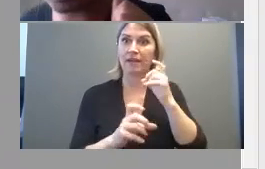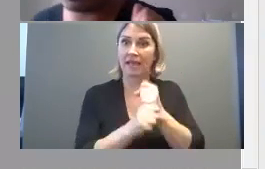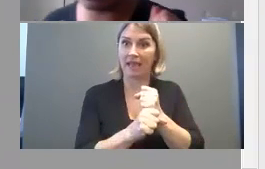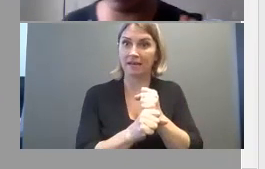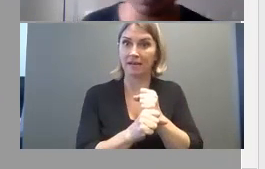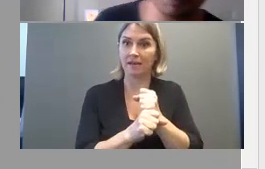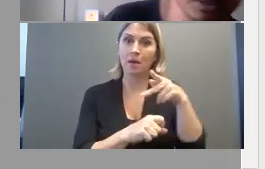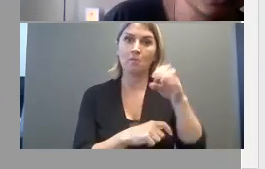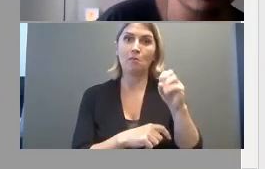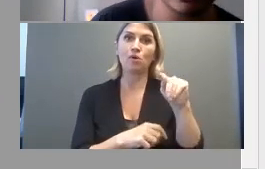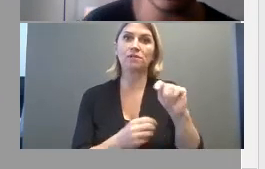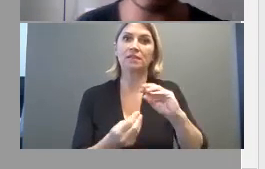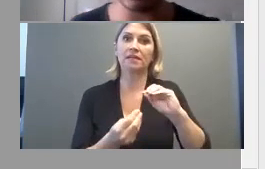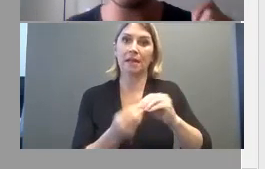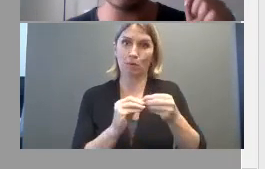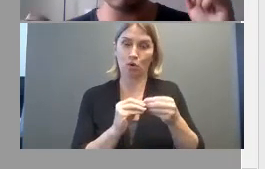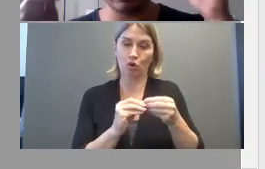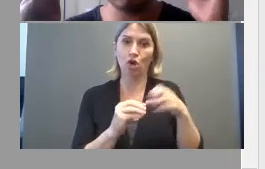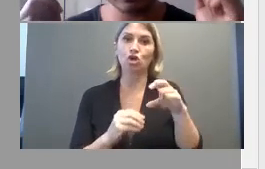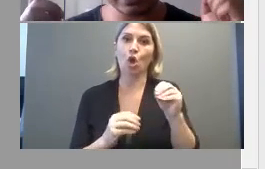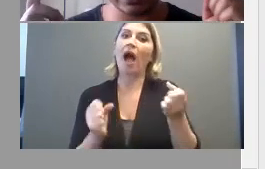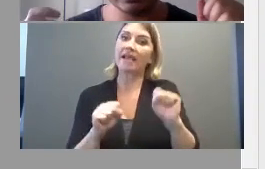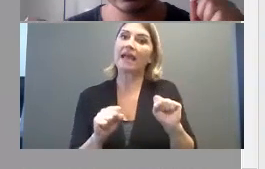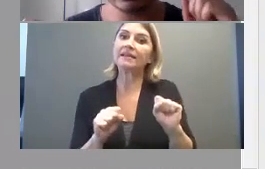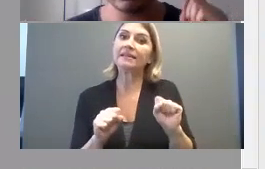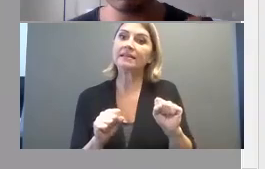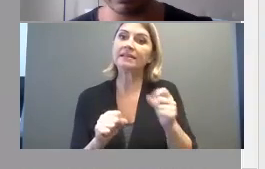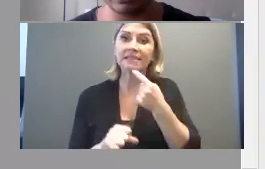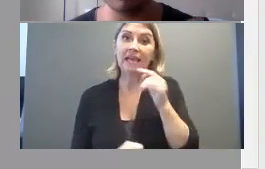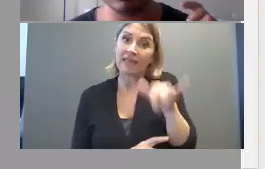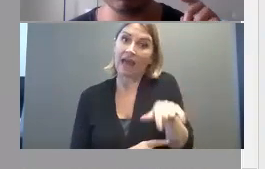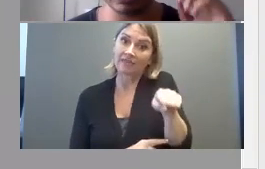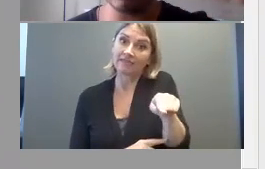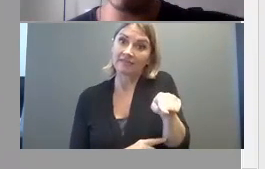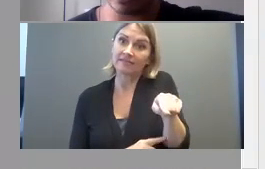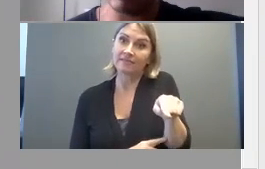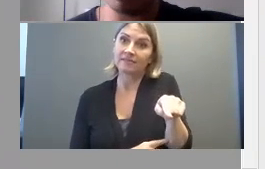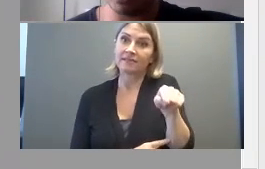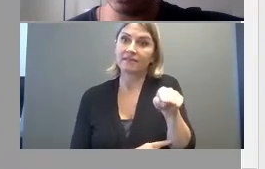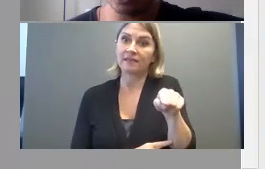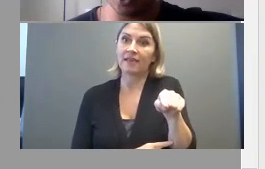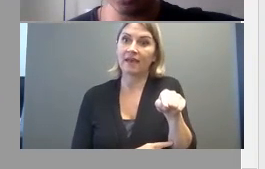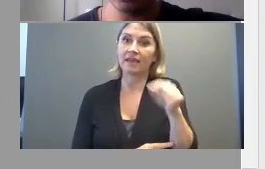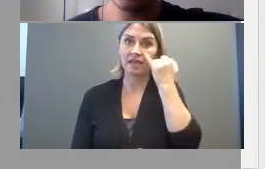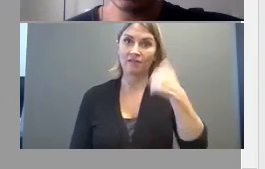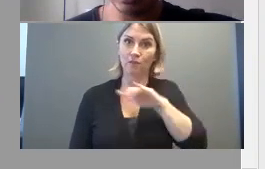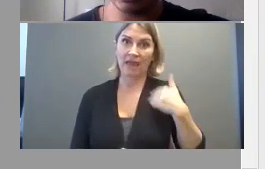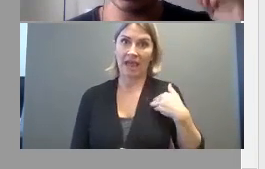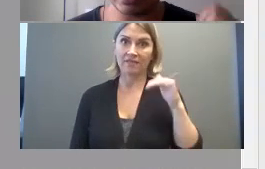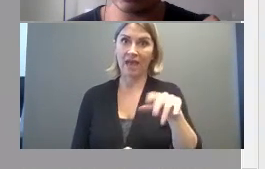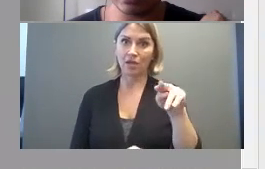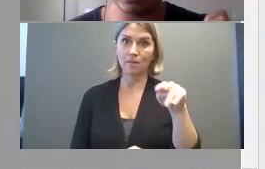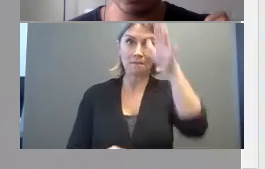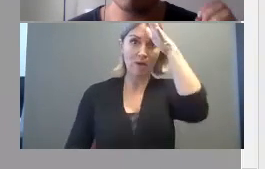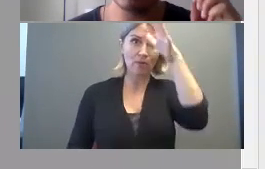a post-visit number. So one can actually say that if we have a parent node, then